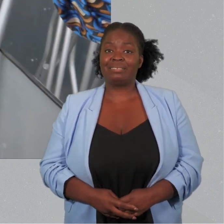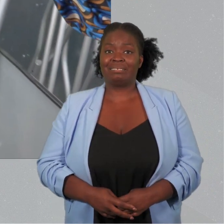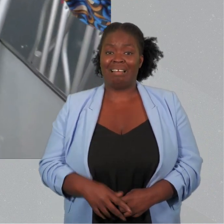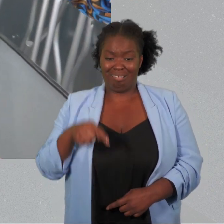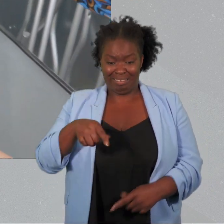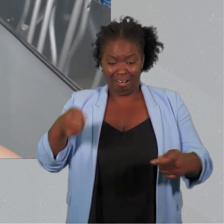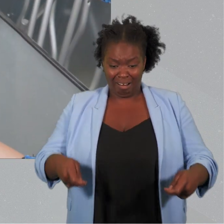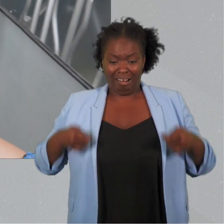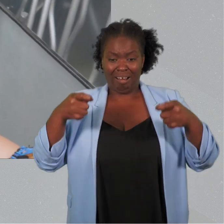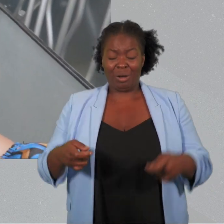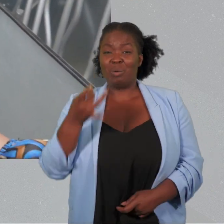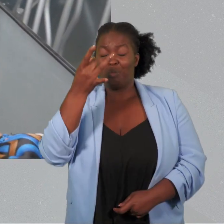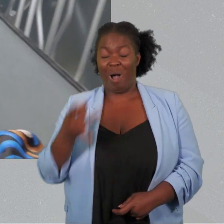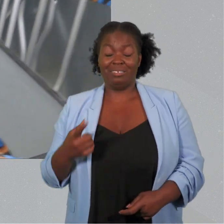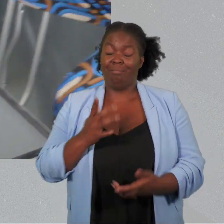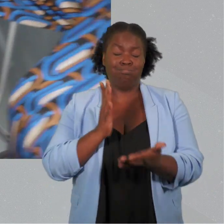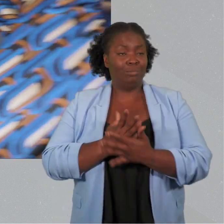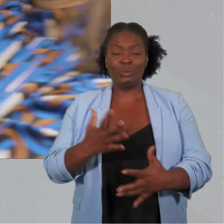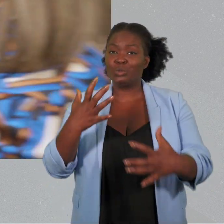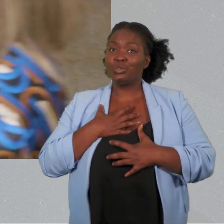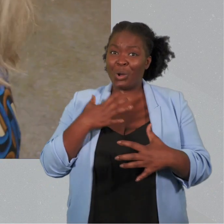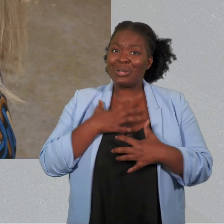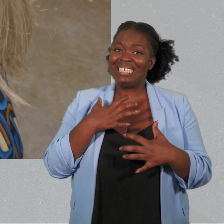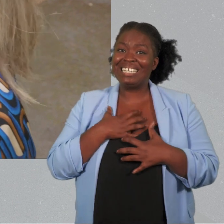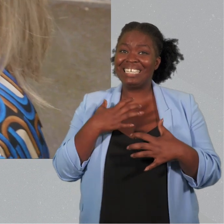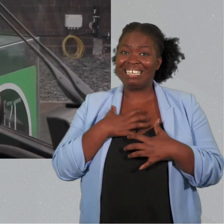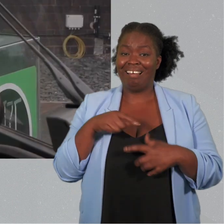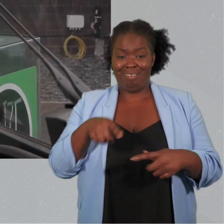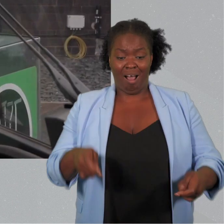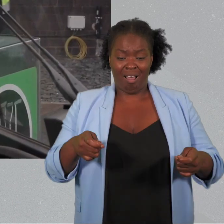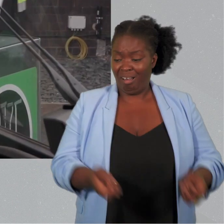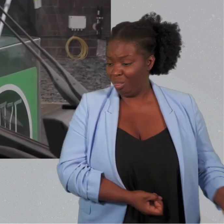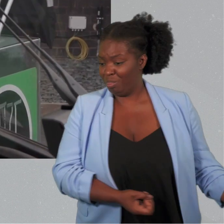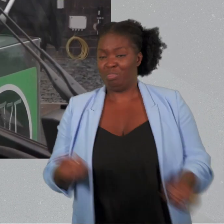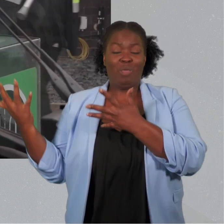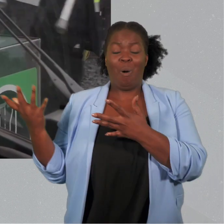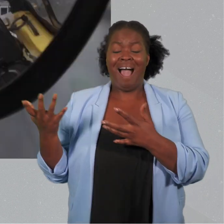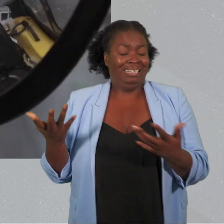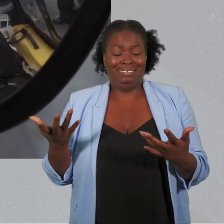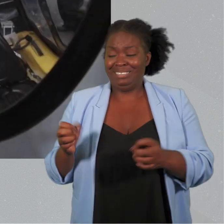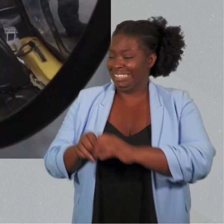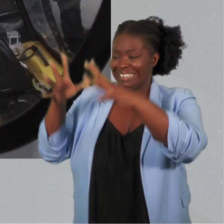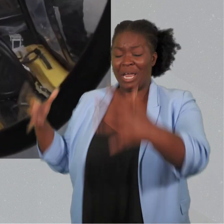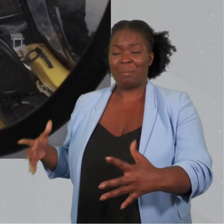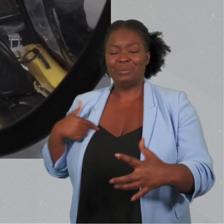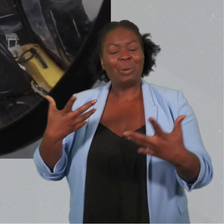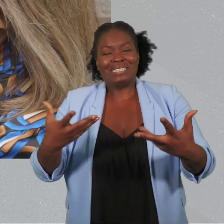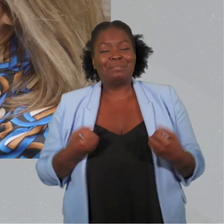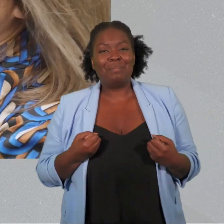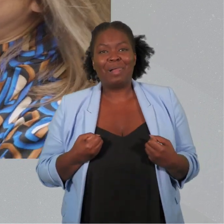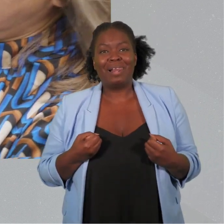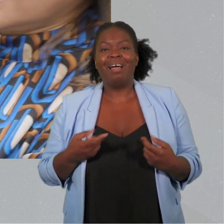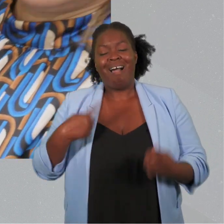single-use, it's actually quite shocking. For this to end up in landfill, it's not acceptable. So it's our duty to